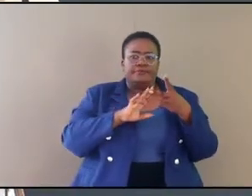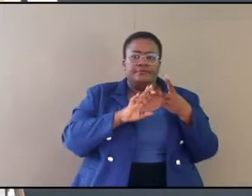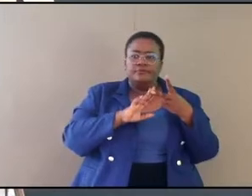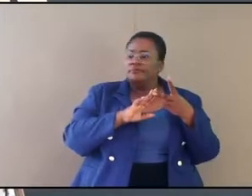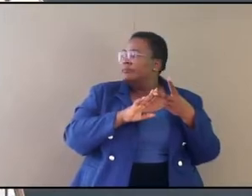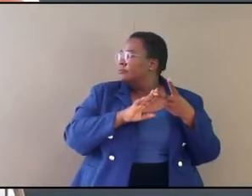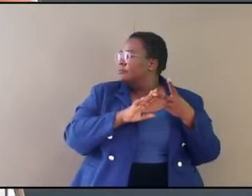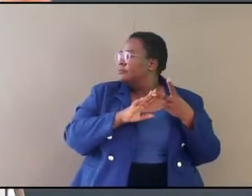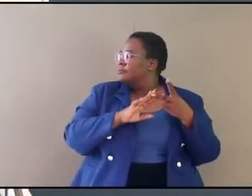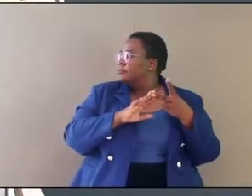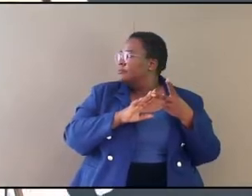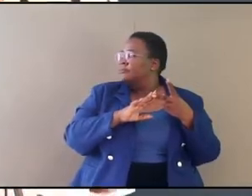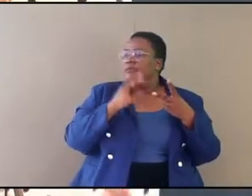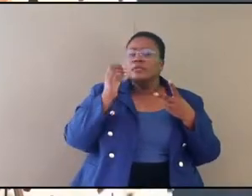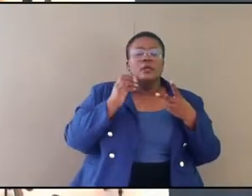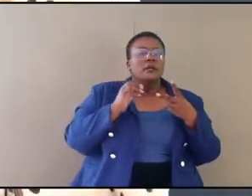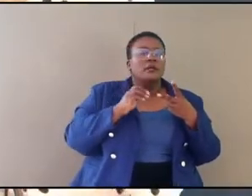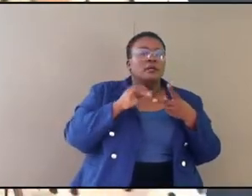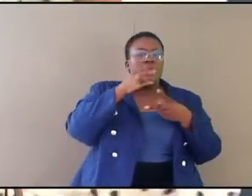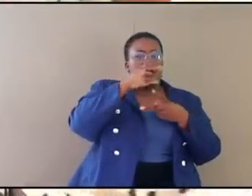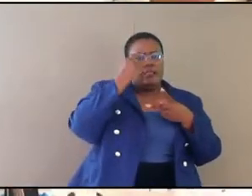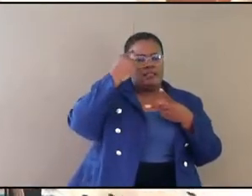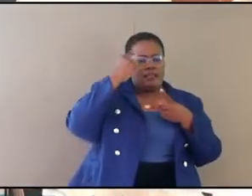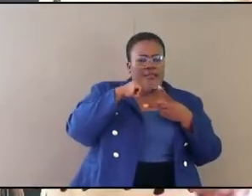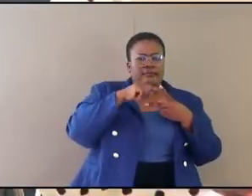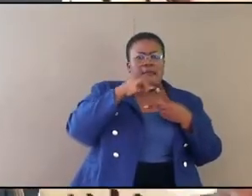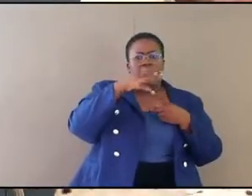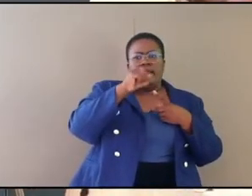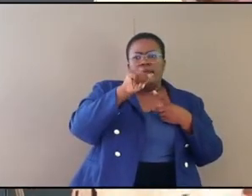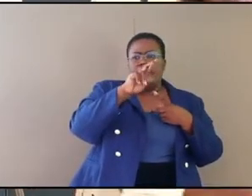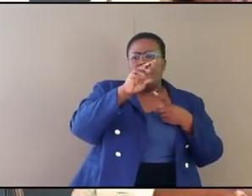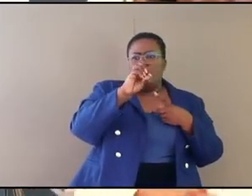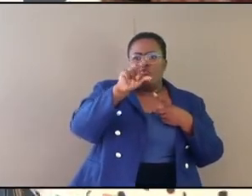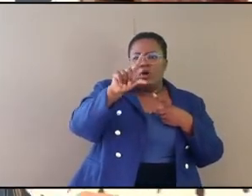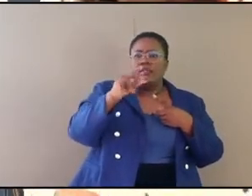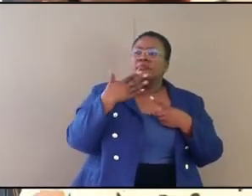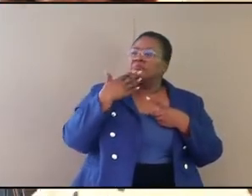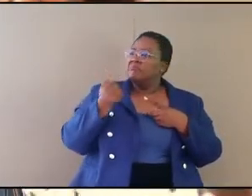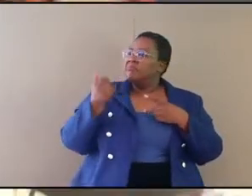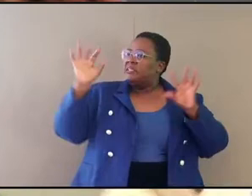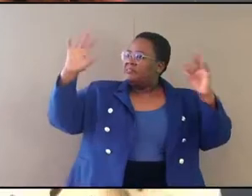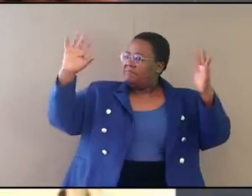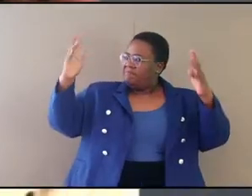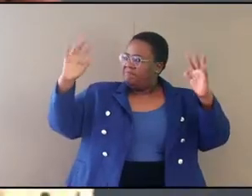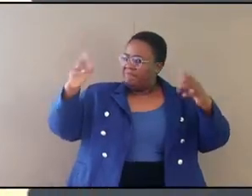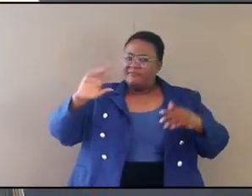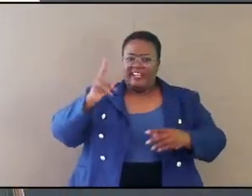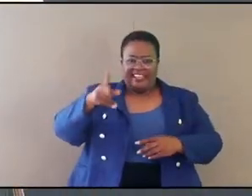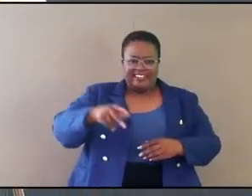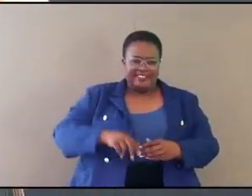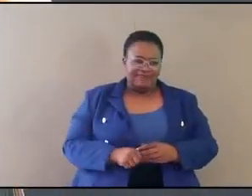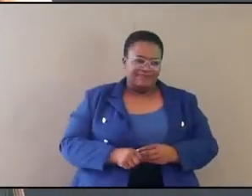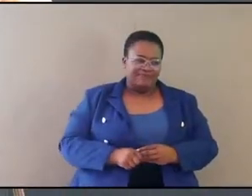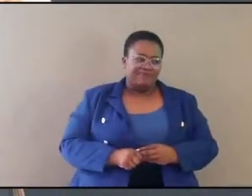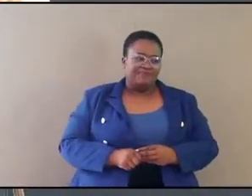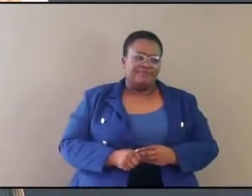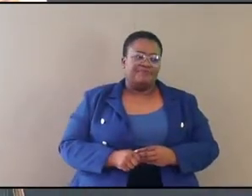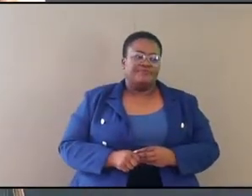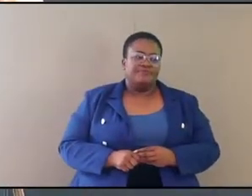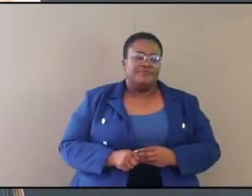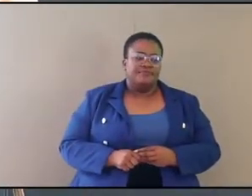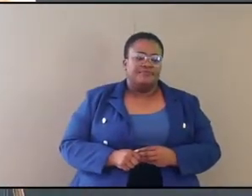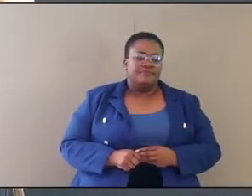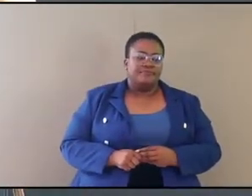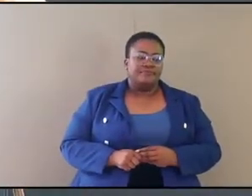Carol and somebody. I've forgotten her surname, but I'll let you know. Thank you very much, Brenda. Can we give a hand one more time? Think, Learn, Succeed.